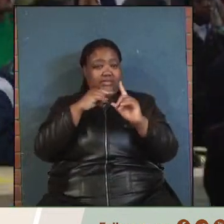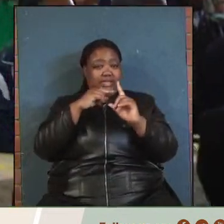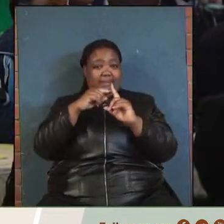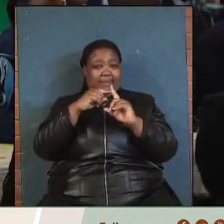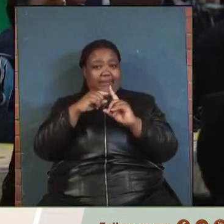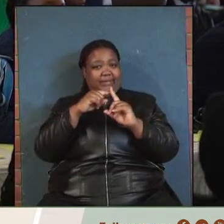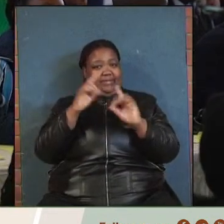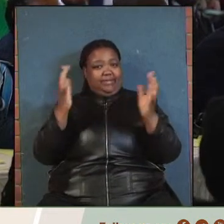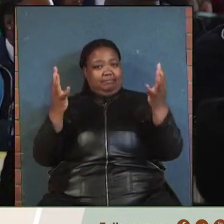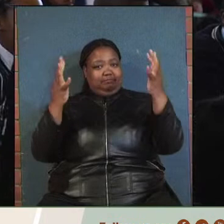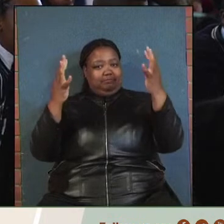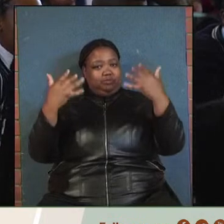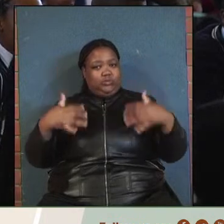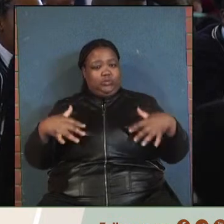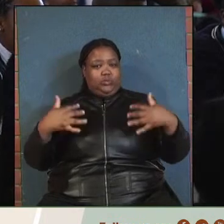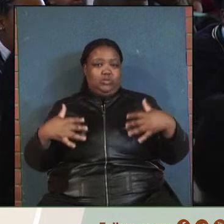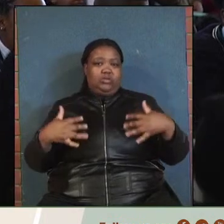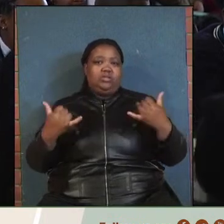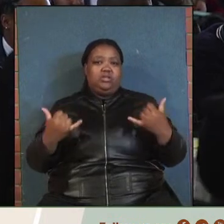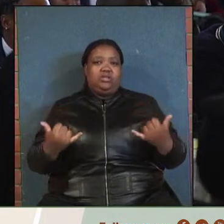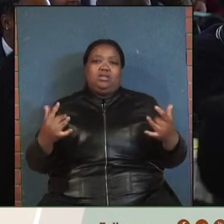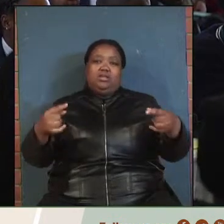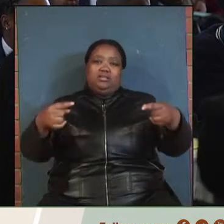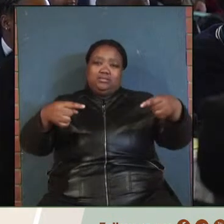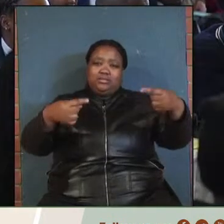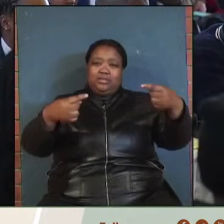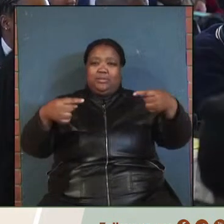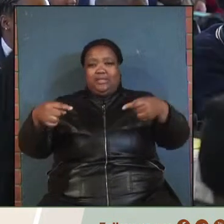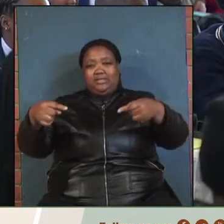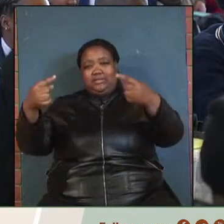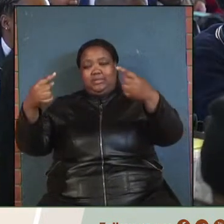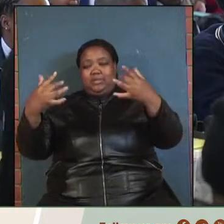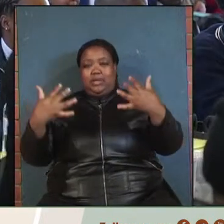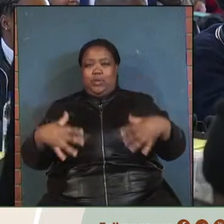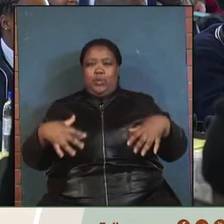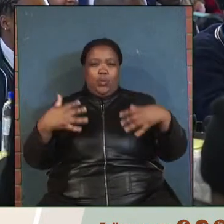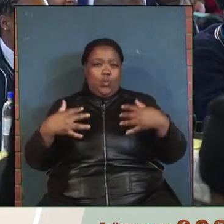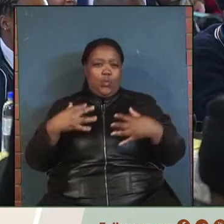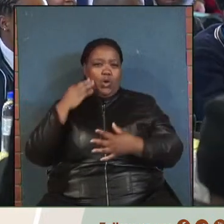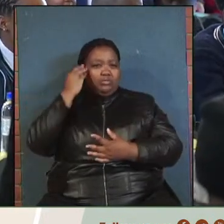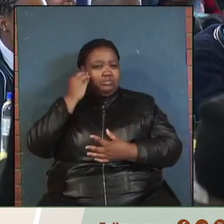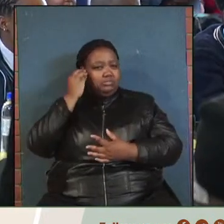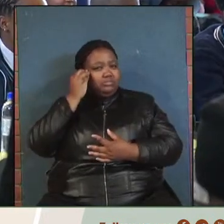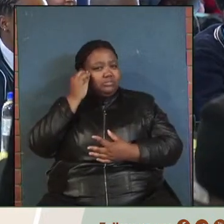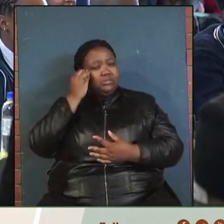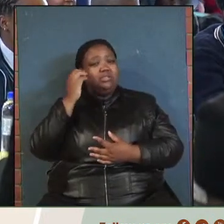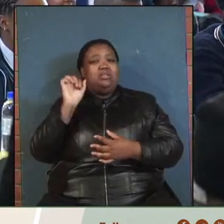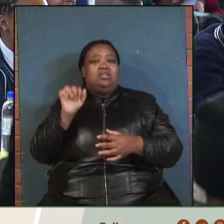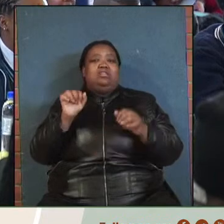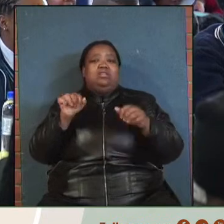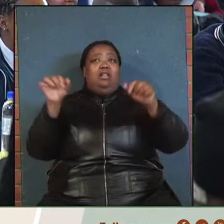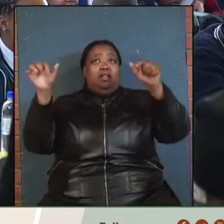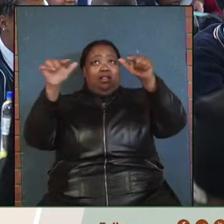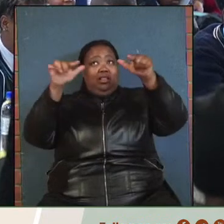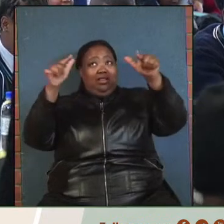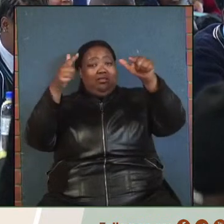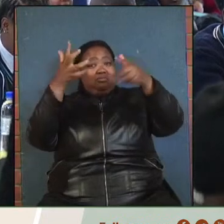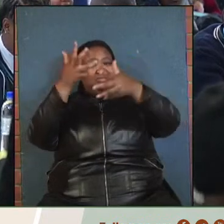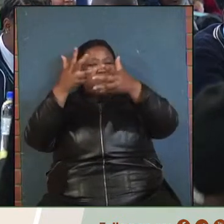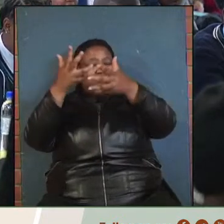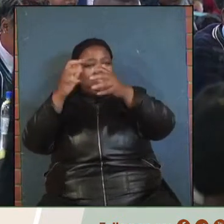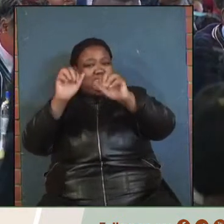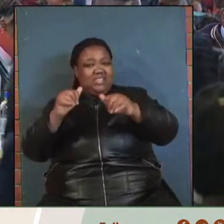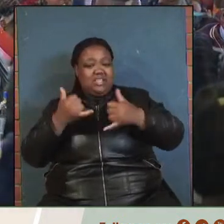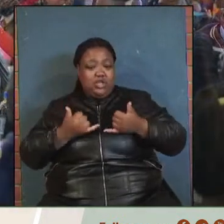the debates were so interesting. To reach that level, it's only the, not only the trophy,